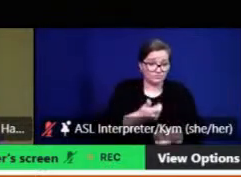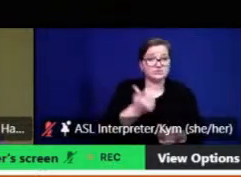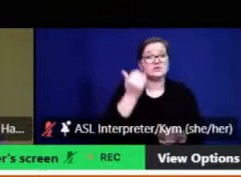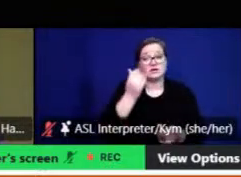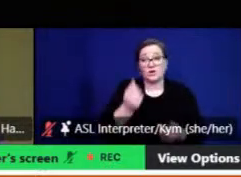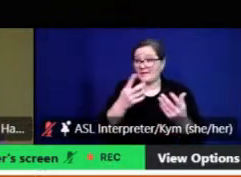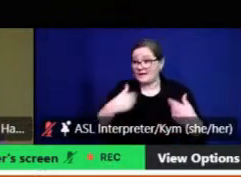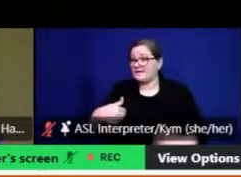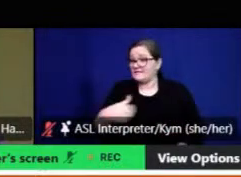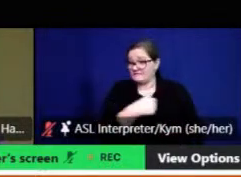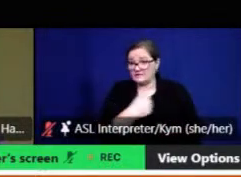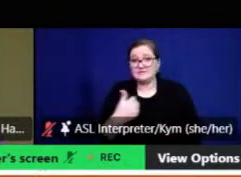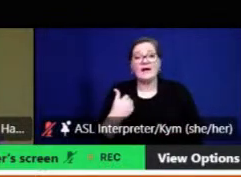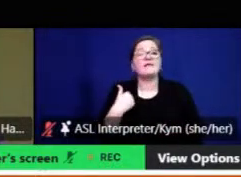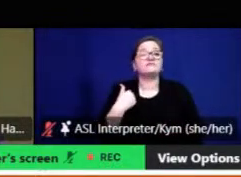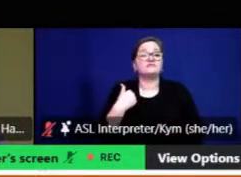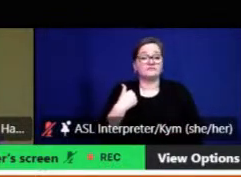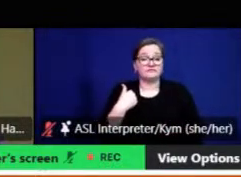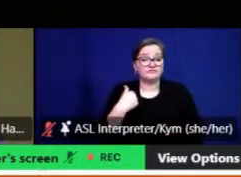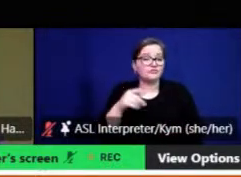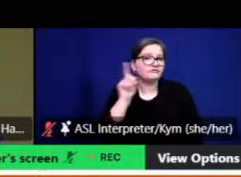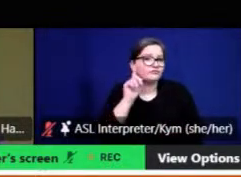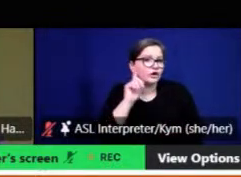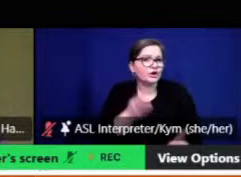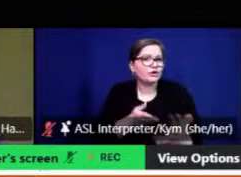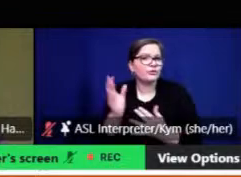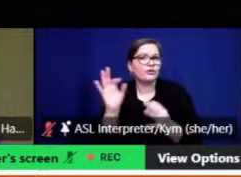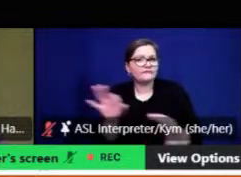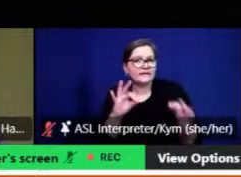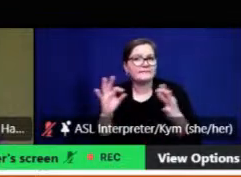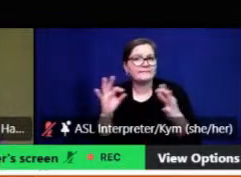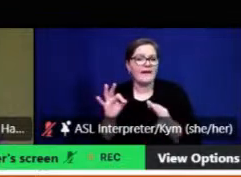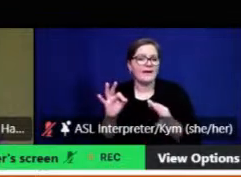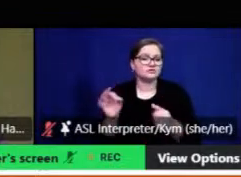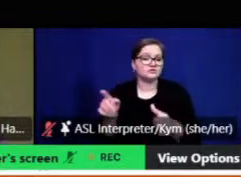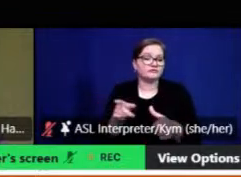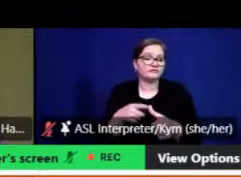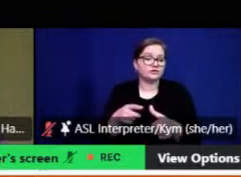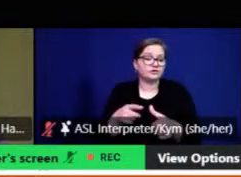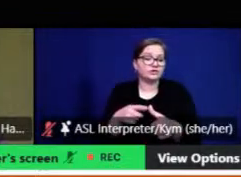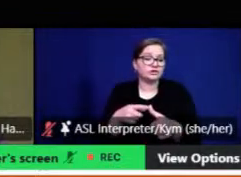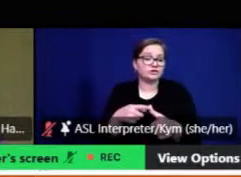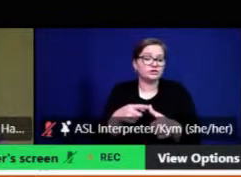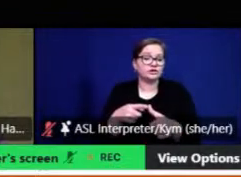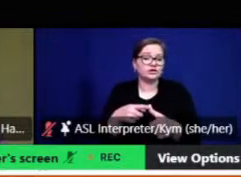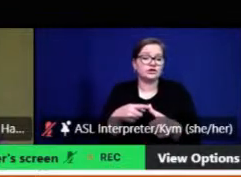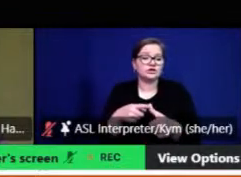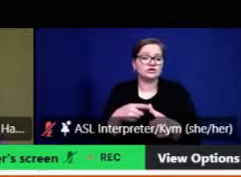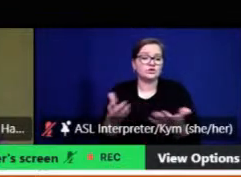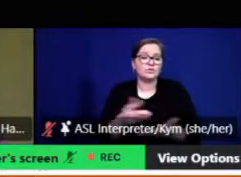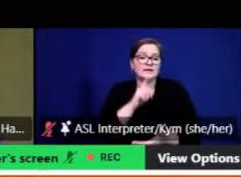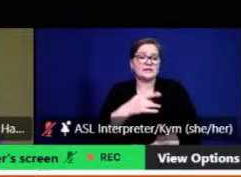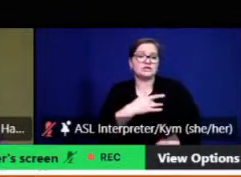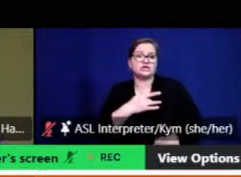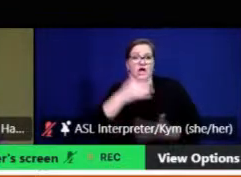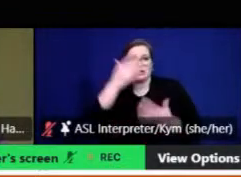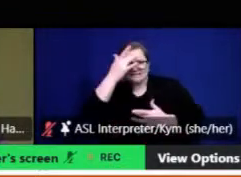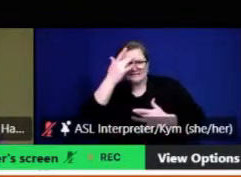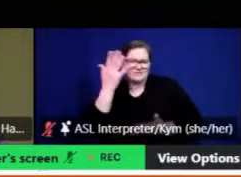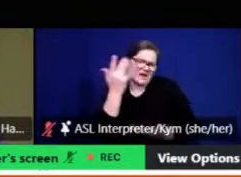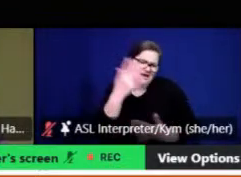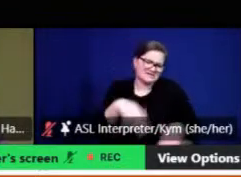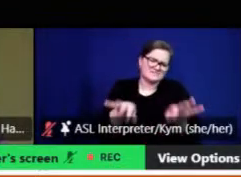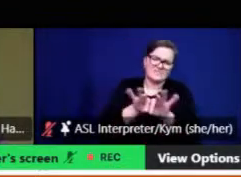us have, and we've heard through feedback. And so first, let's think about what is heart disease and why is it so